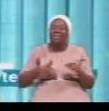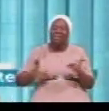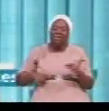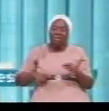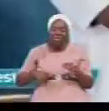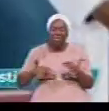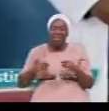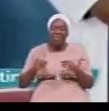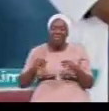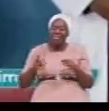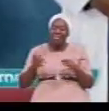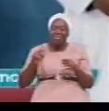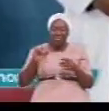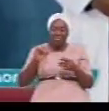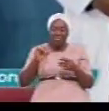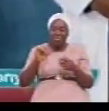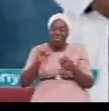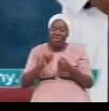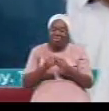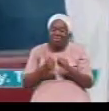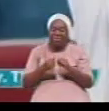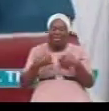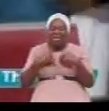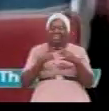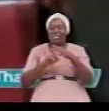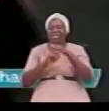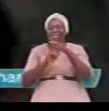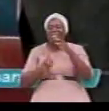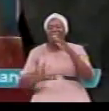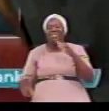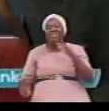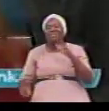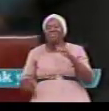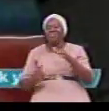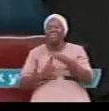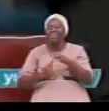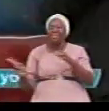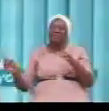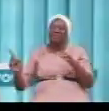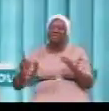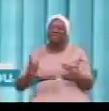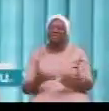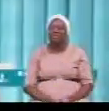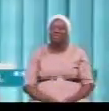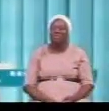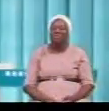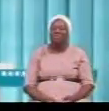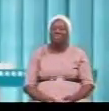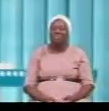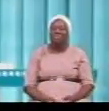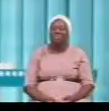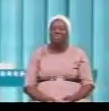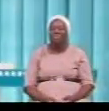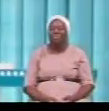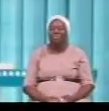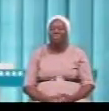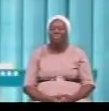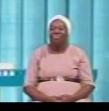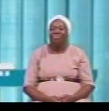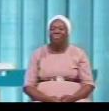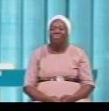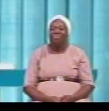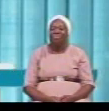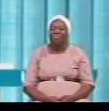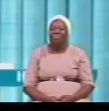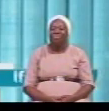where is it? That's disappeared. If it has disappeared, why are you sitting down there? Come and testify. Tonight is testimony night.